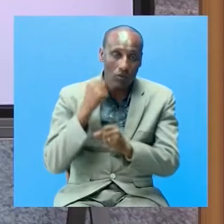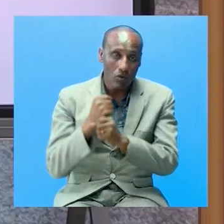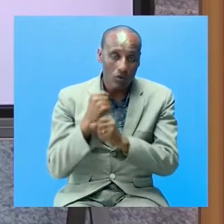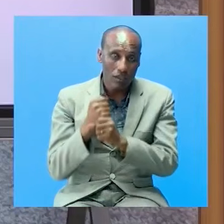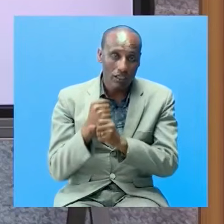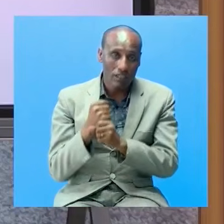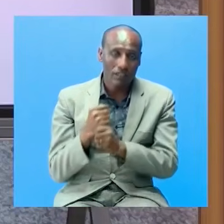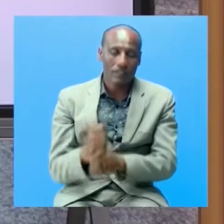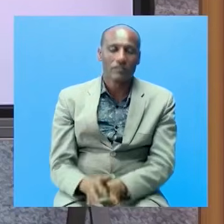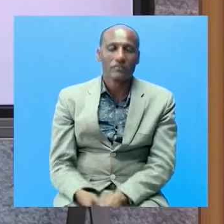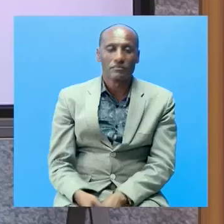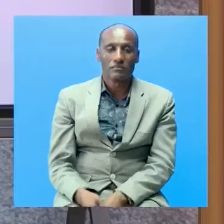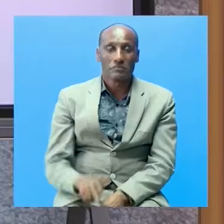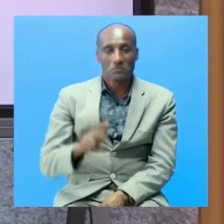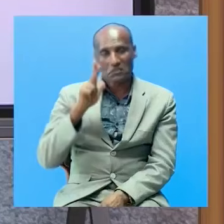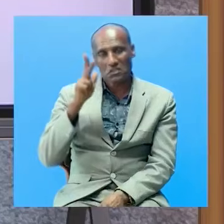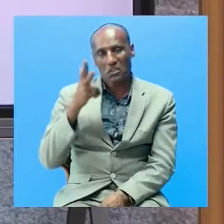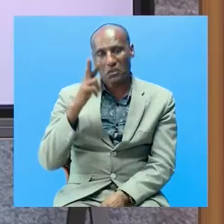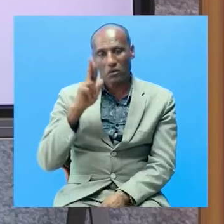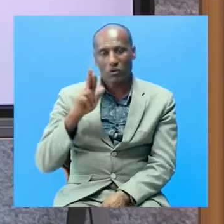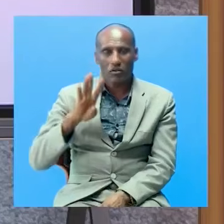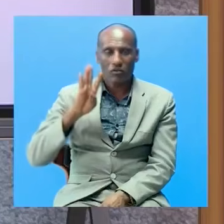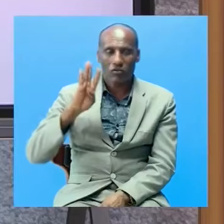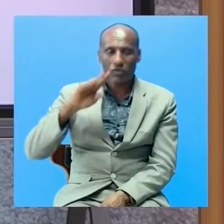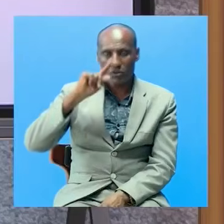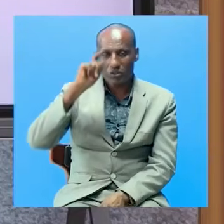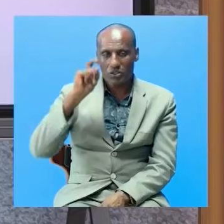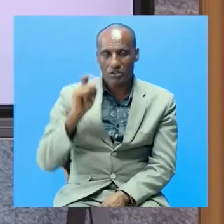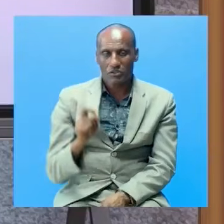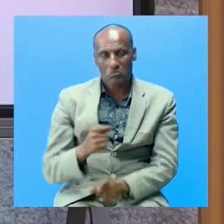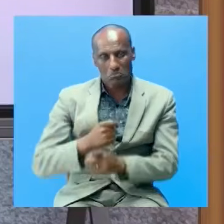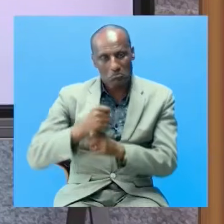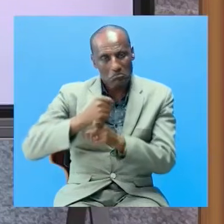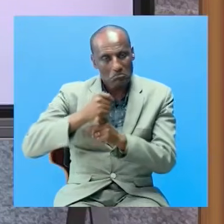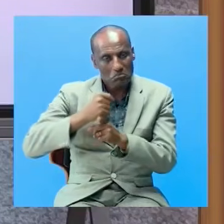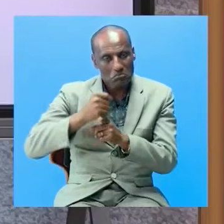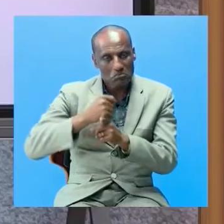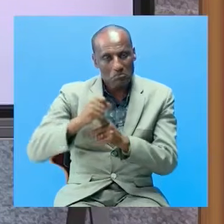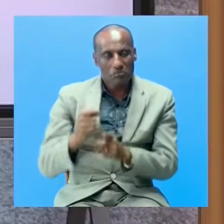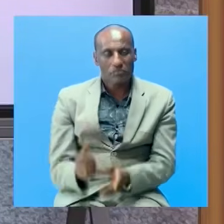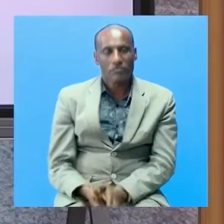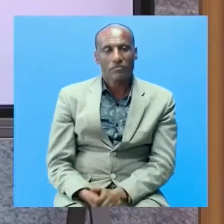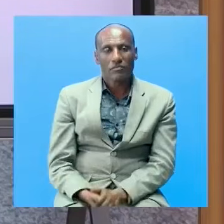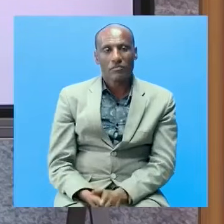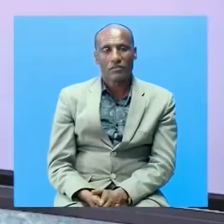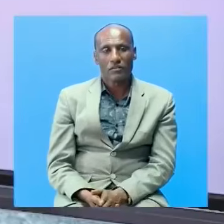let me give you a homework. Just 3 or 4 questions to practice, okay?